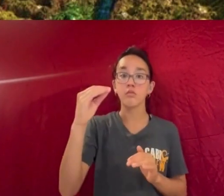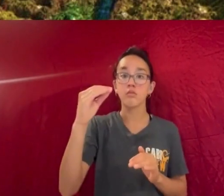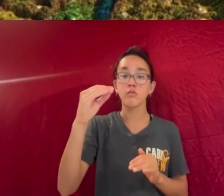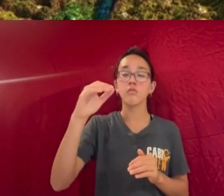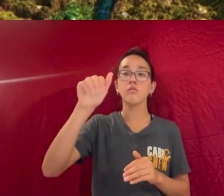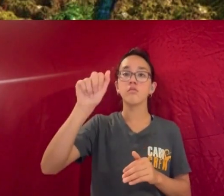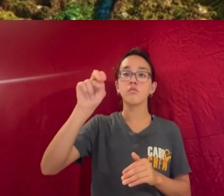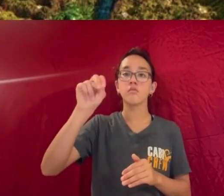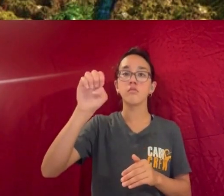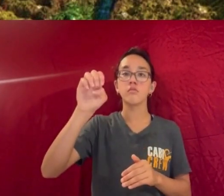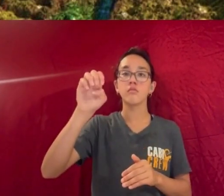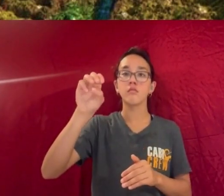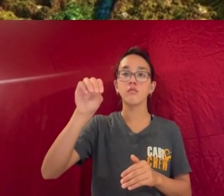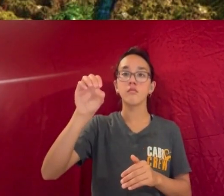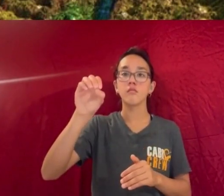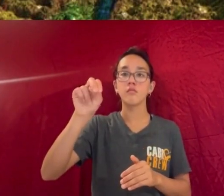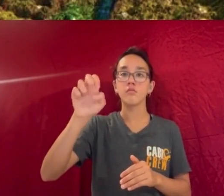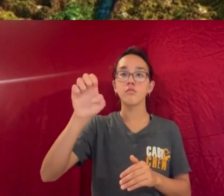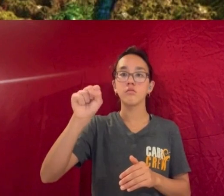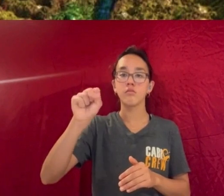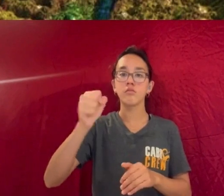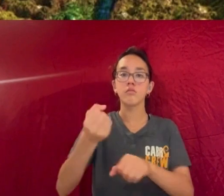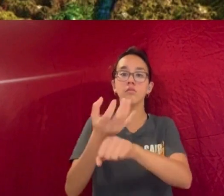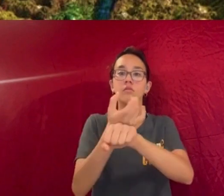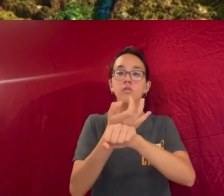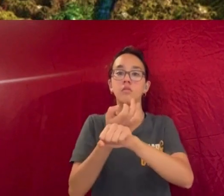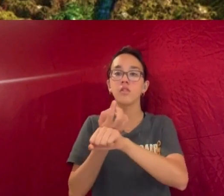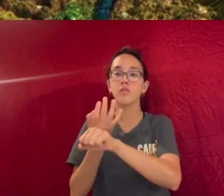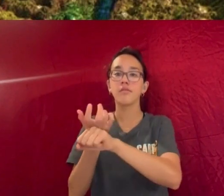to anemones.